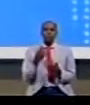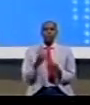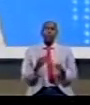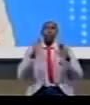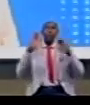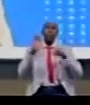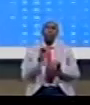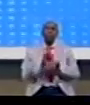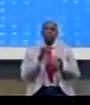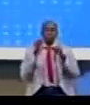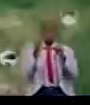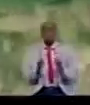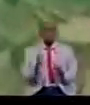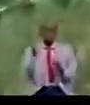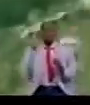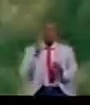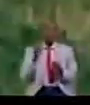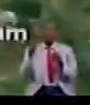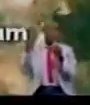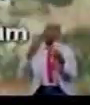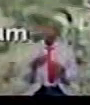the presence of the Lord